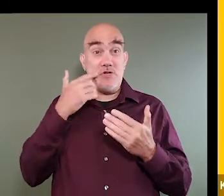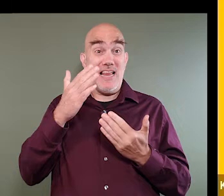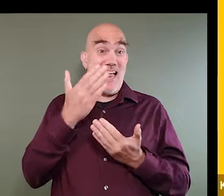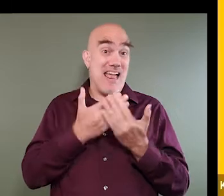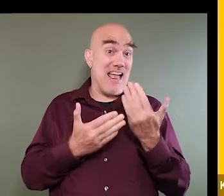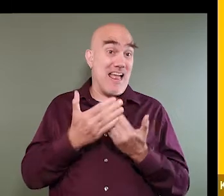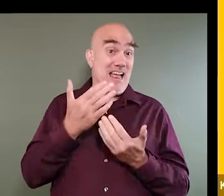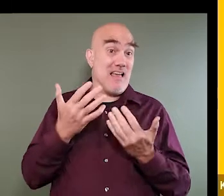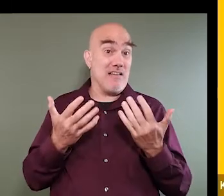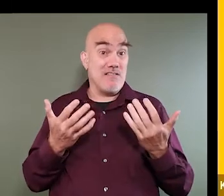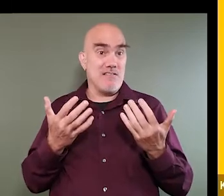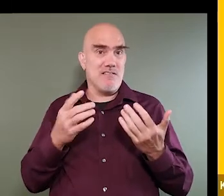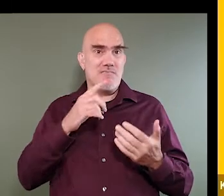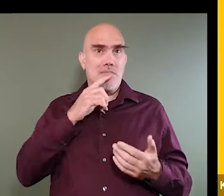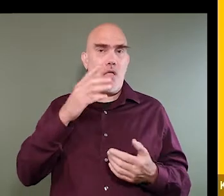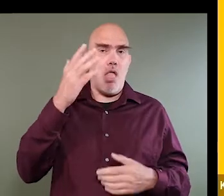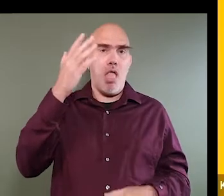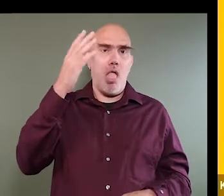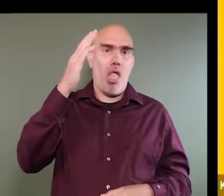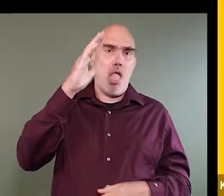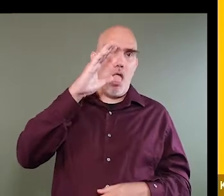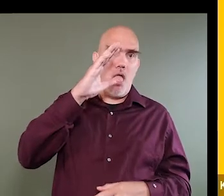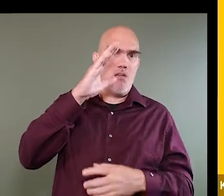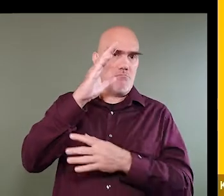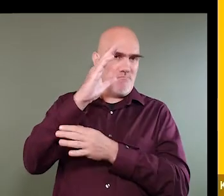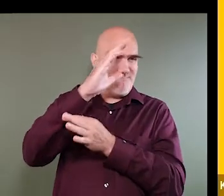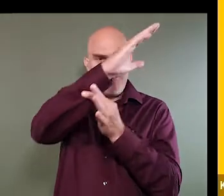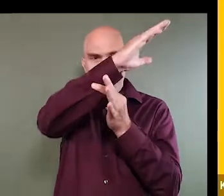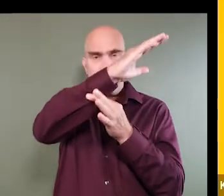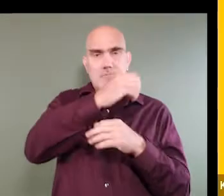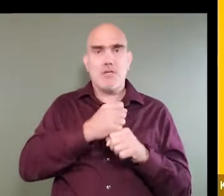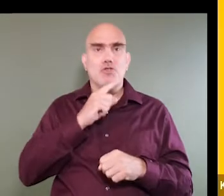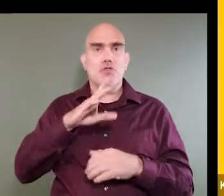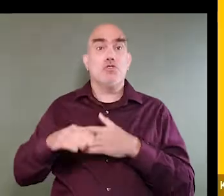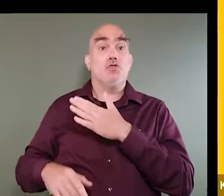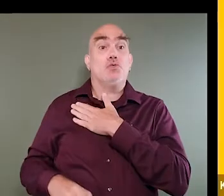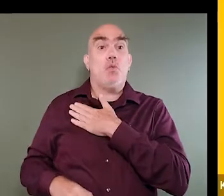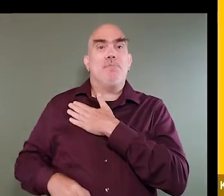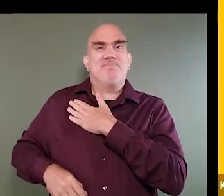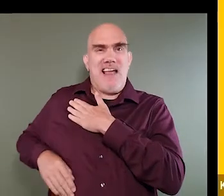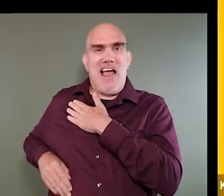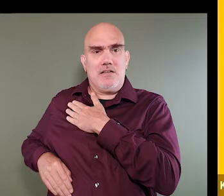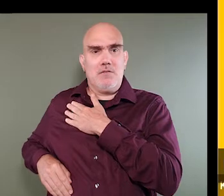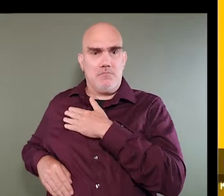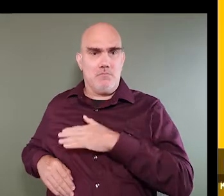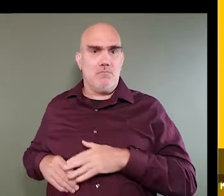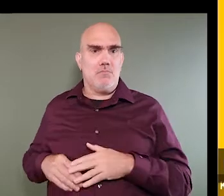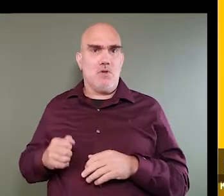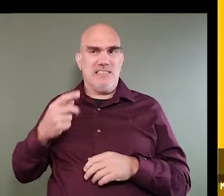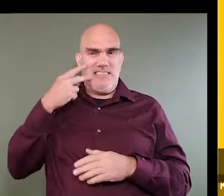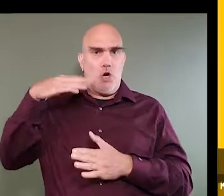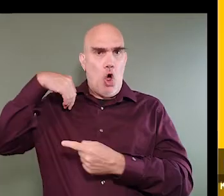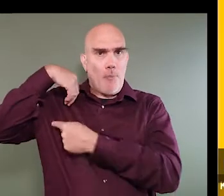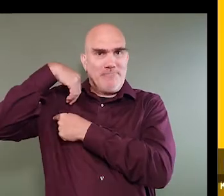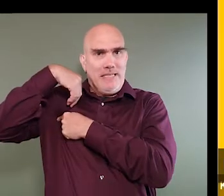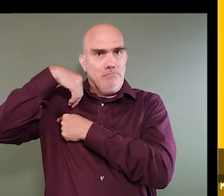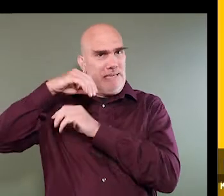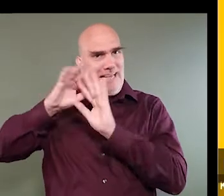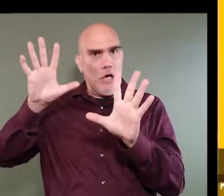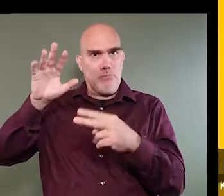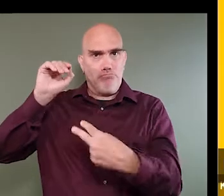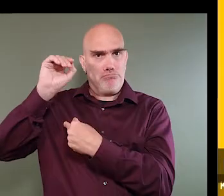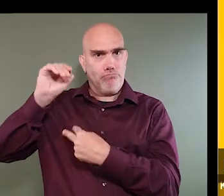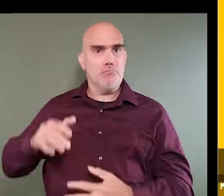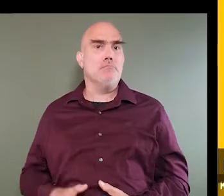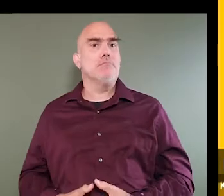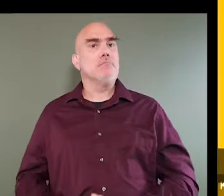your hand is falling in front of your face. So what you want to do is roll your shoulder back until you can see